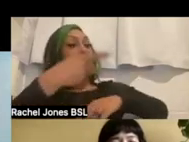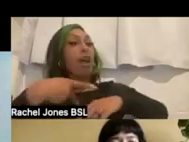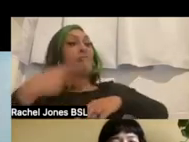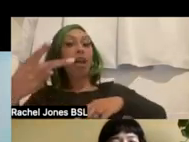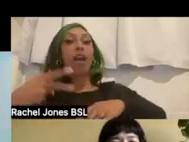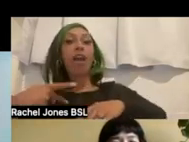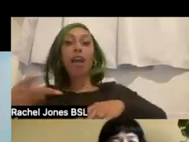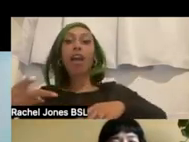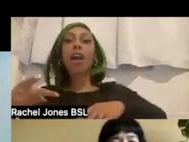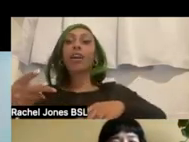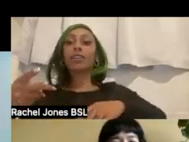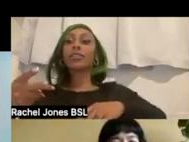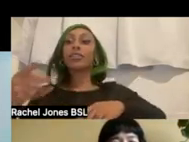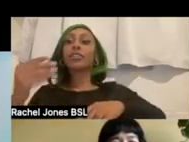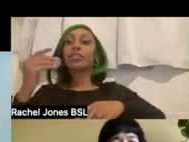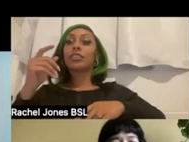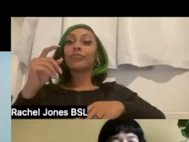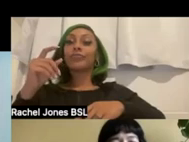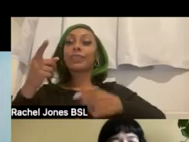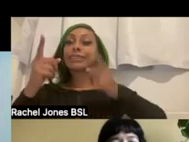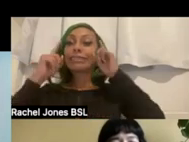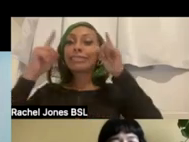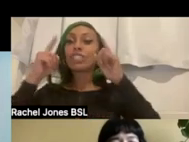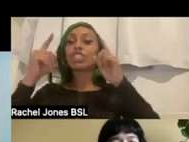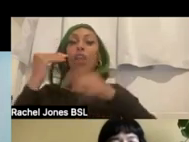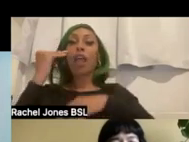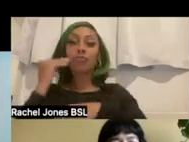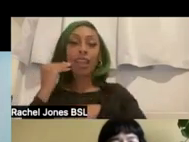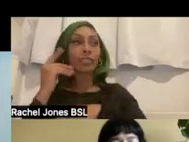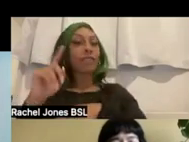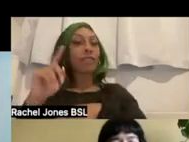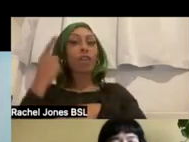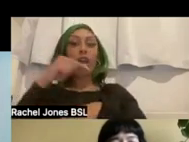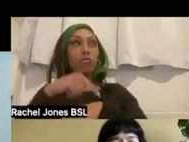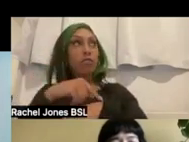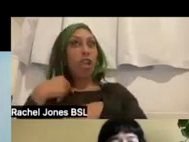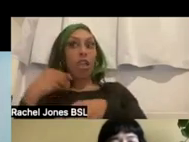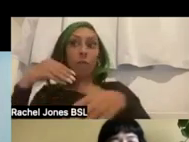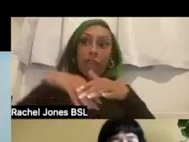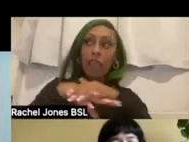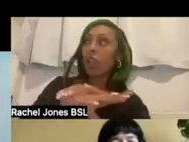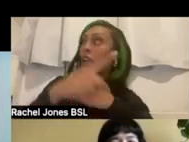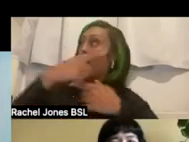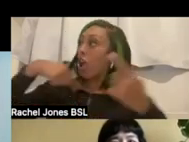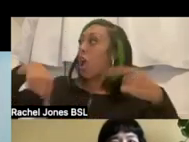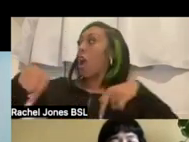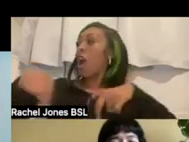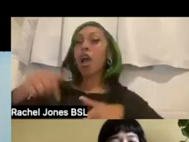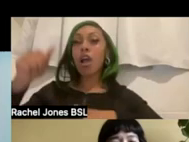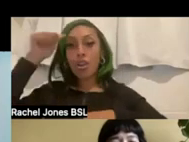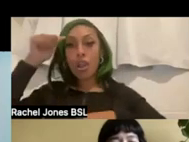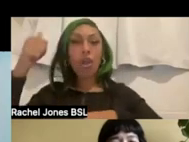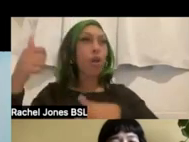I belonged. I finally found common language and vocabularies to be able to pursue academic